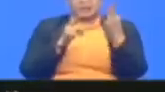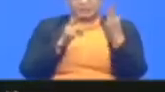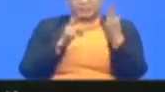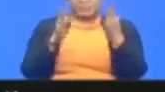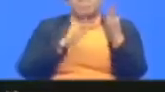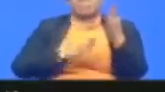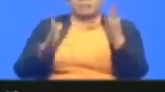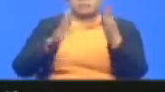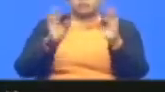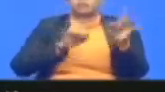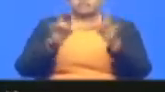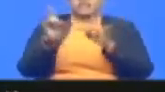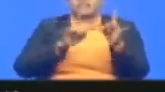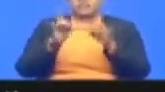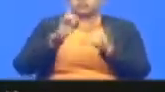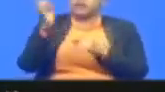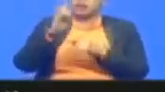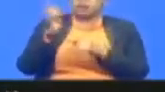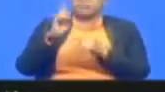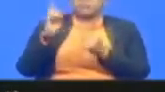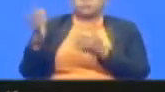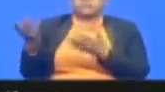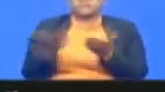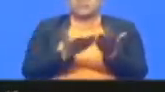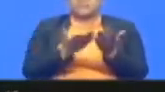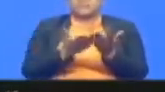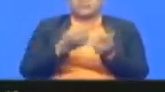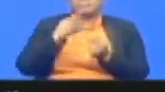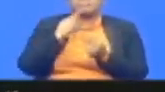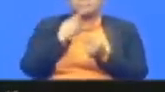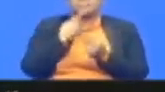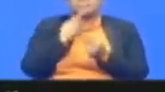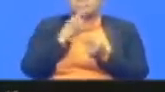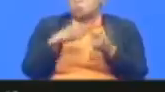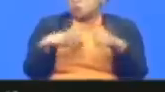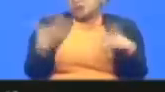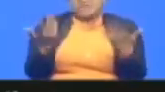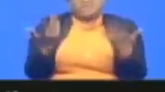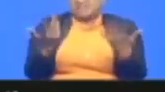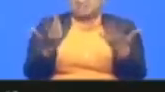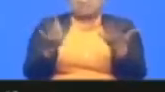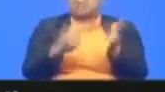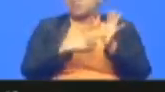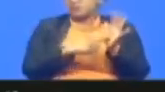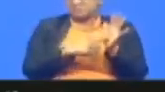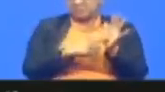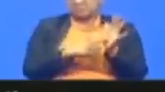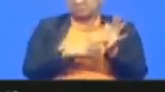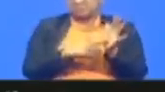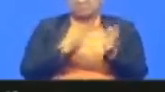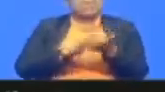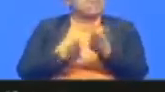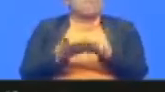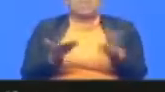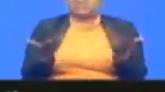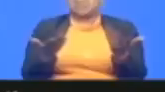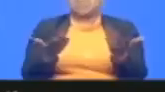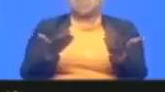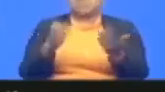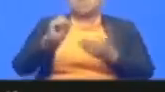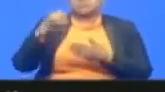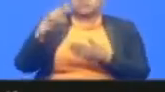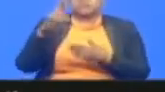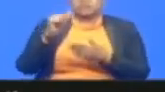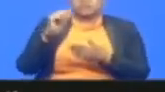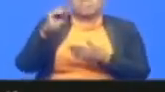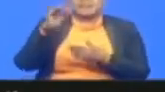Nairobi to receive the test results, but they say whatever the outcome, it doesn't really matter. Now we caught up with Mavis, Sharon and